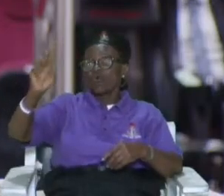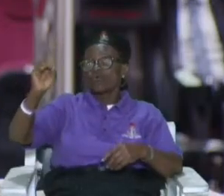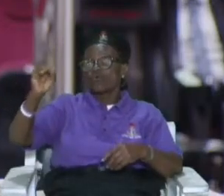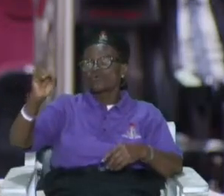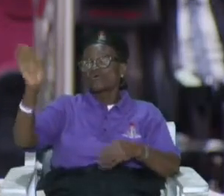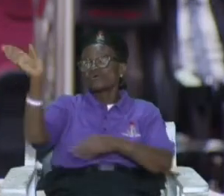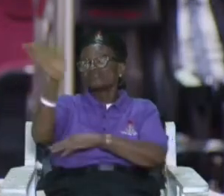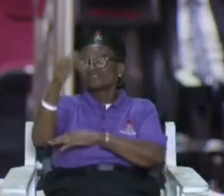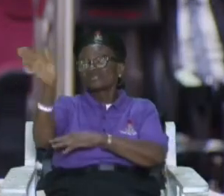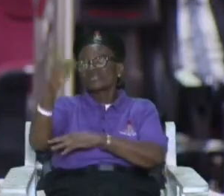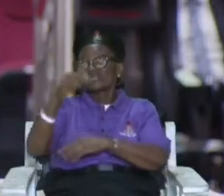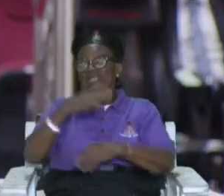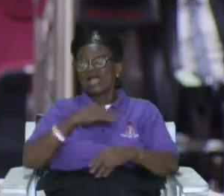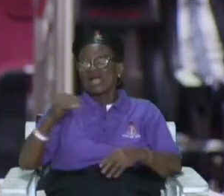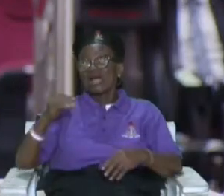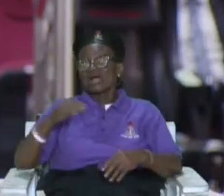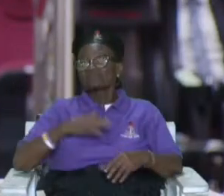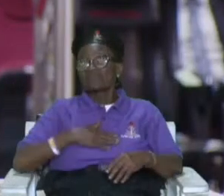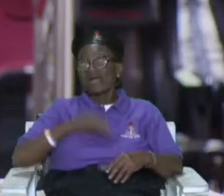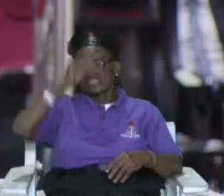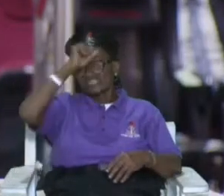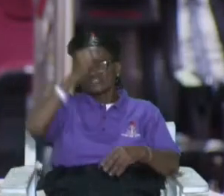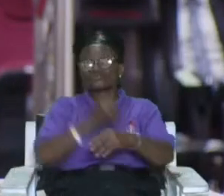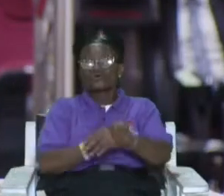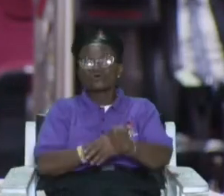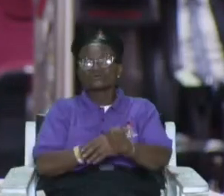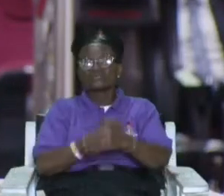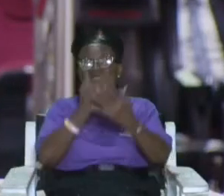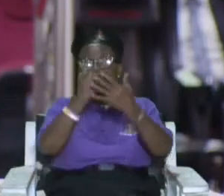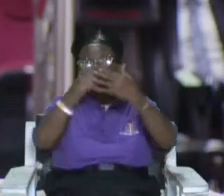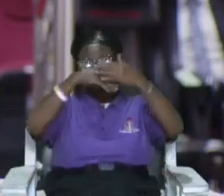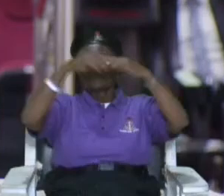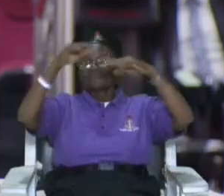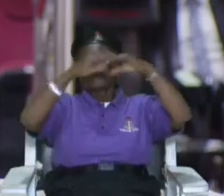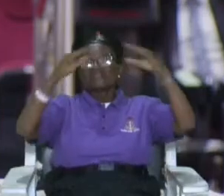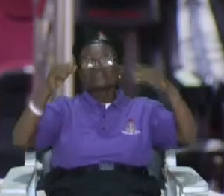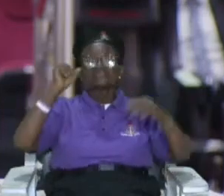And my son built his factory